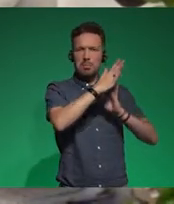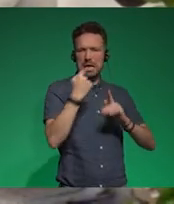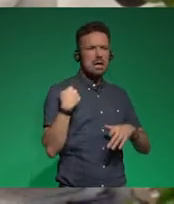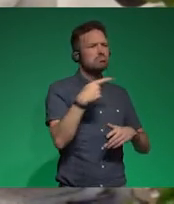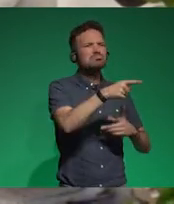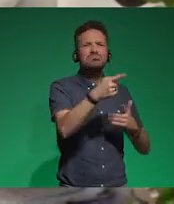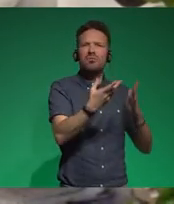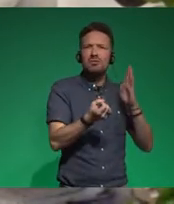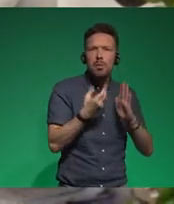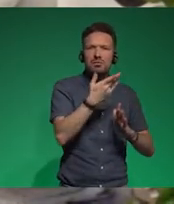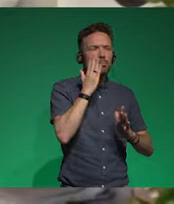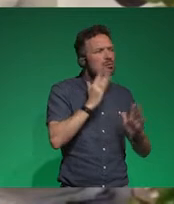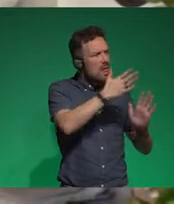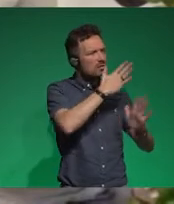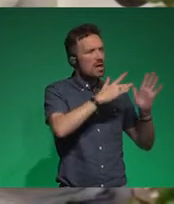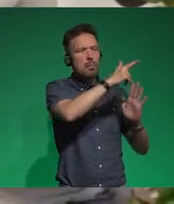to something.